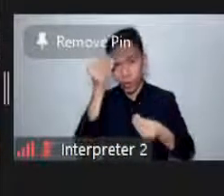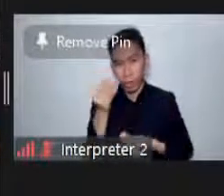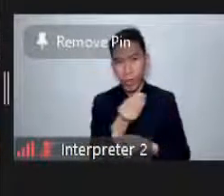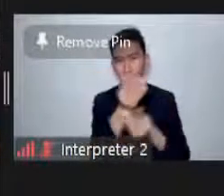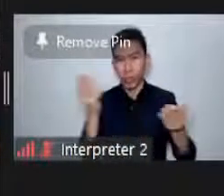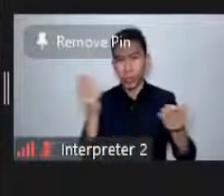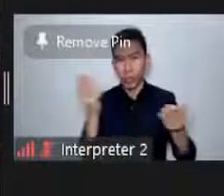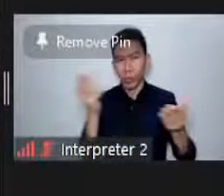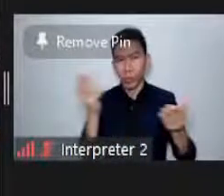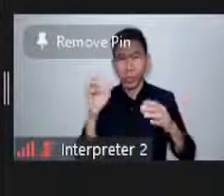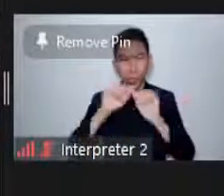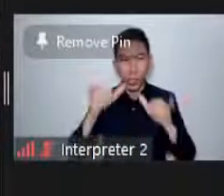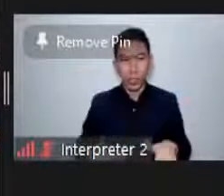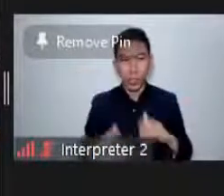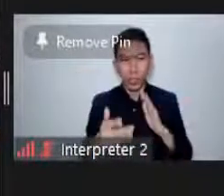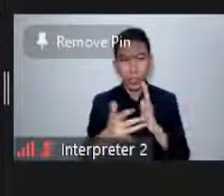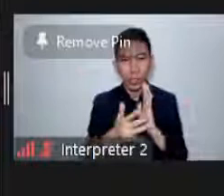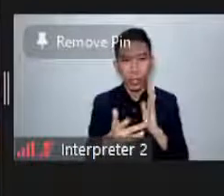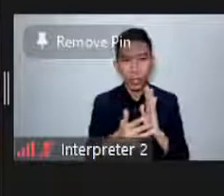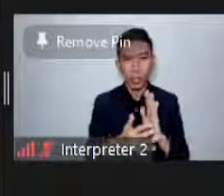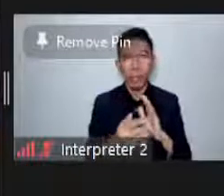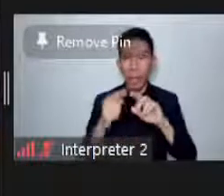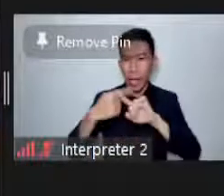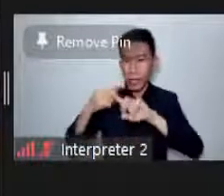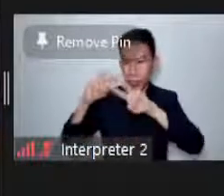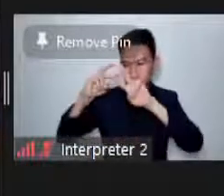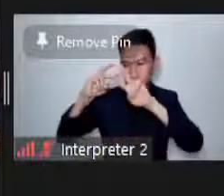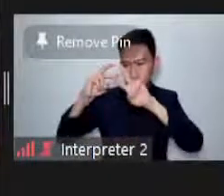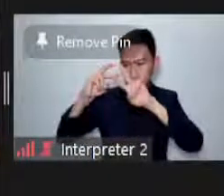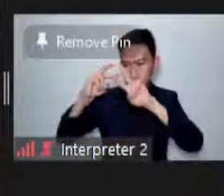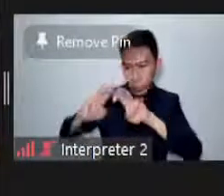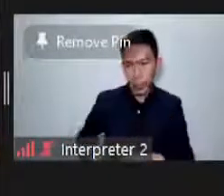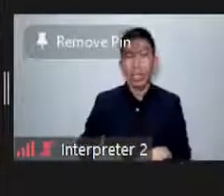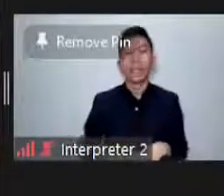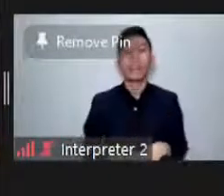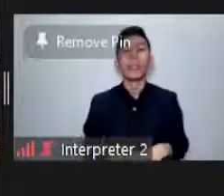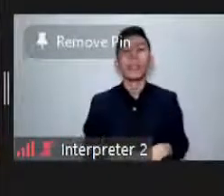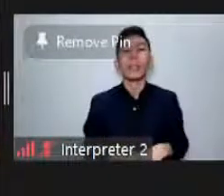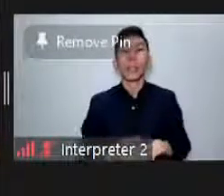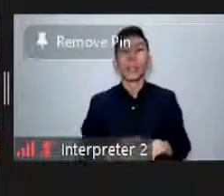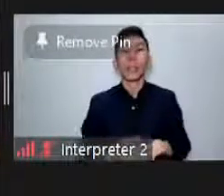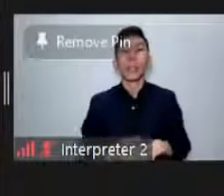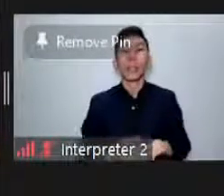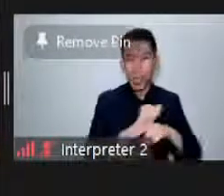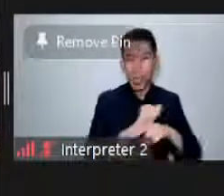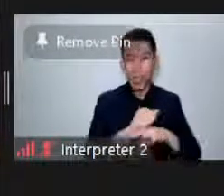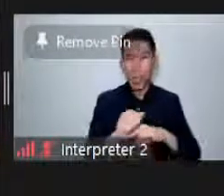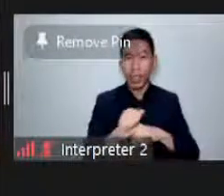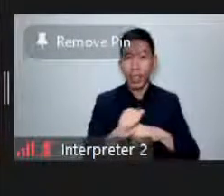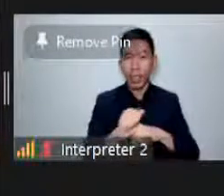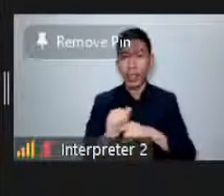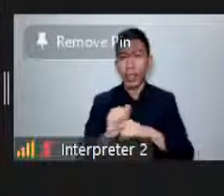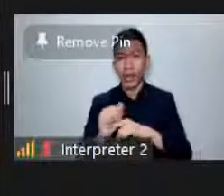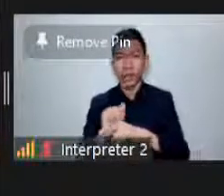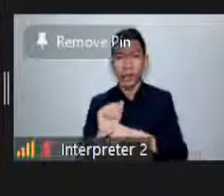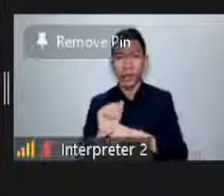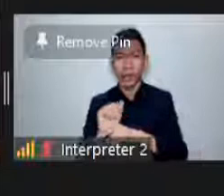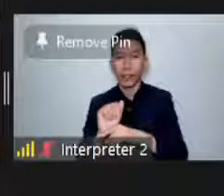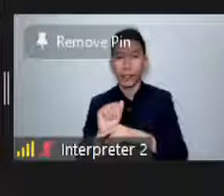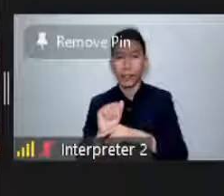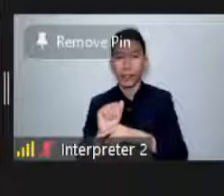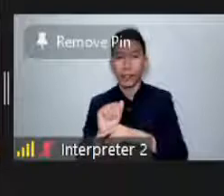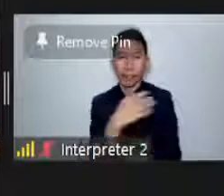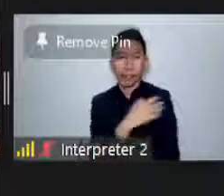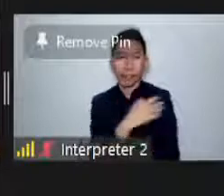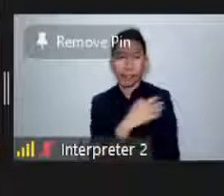cutting-edge research, and capacity development and institutional strengthening are all aligned with the Universal Healthcare